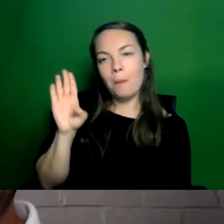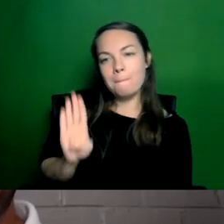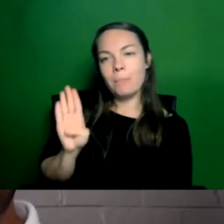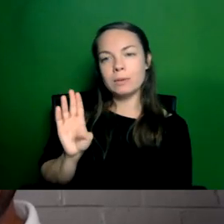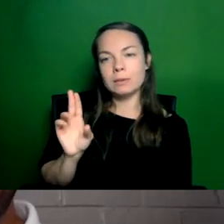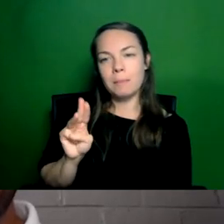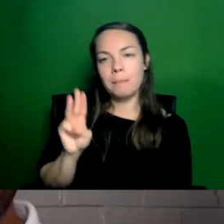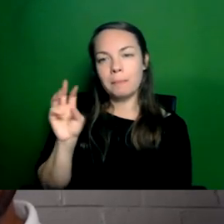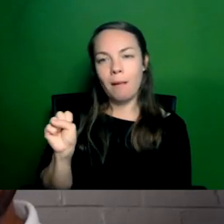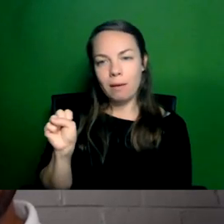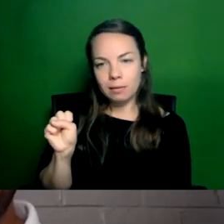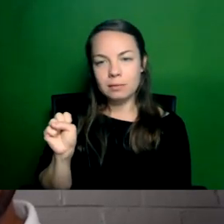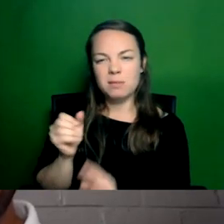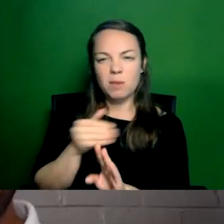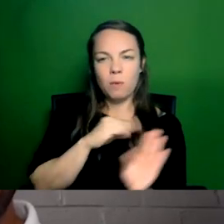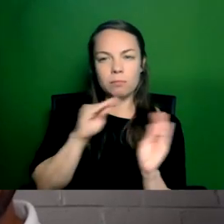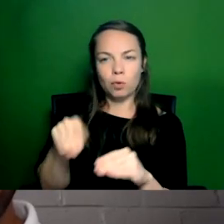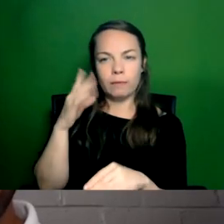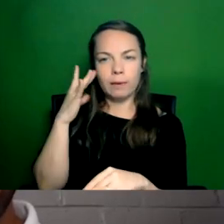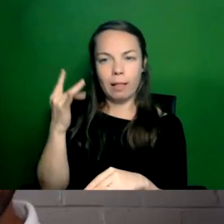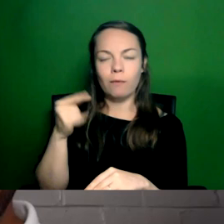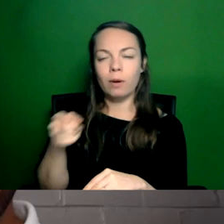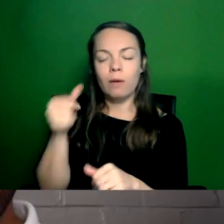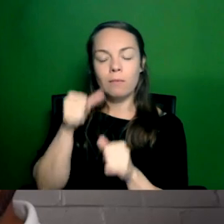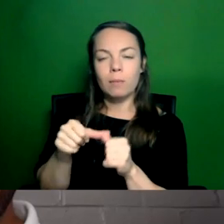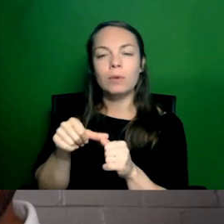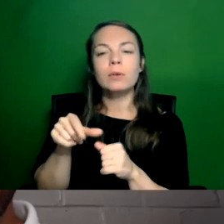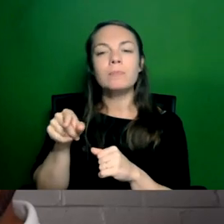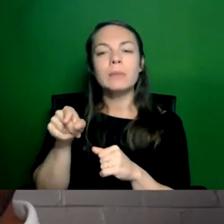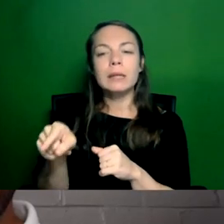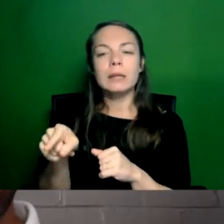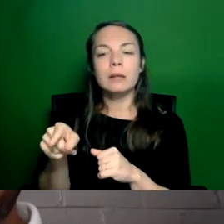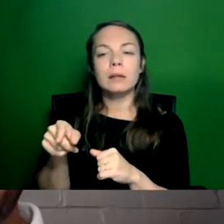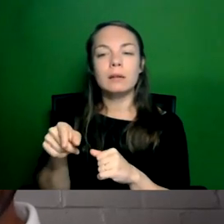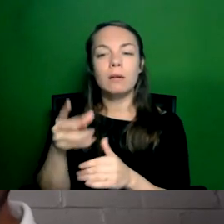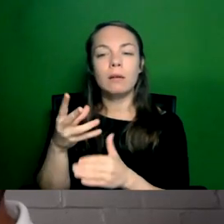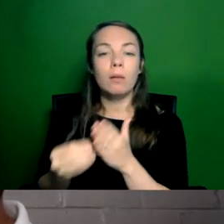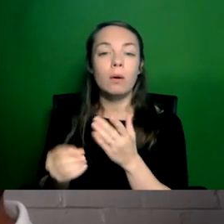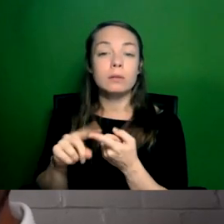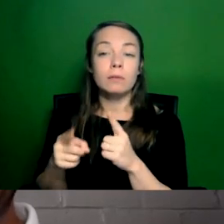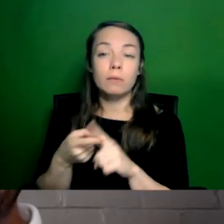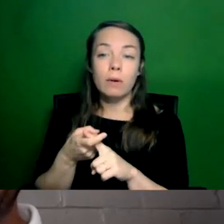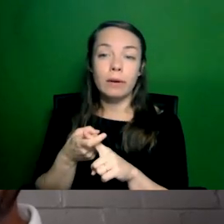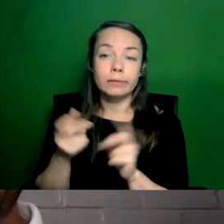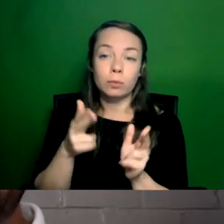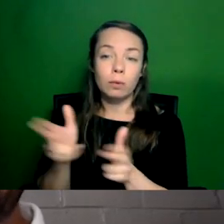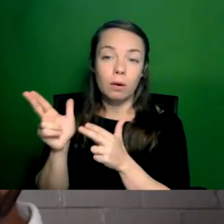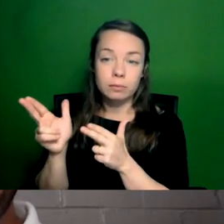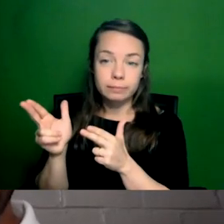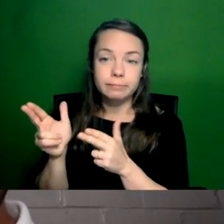I used to live before being in California, who lost a friend to gun violence.